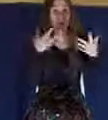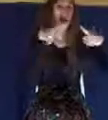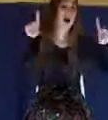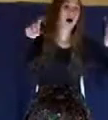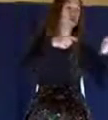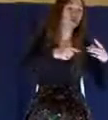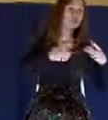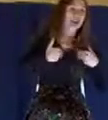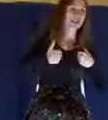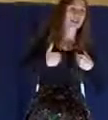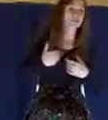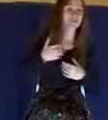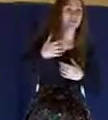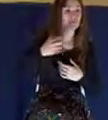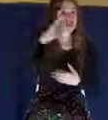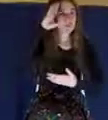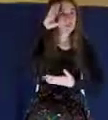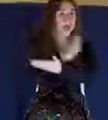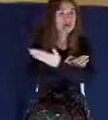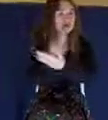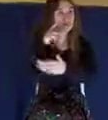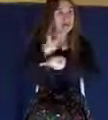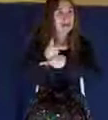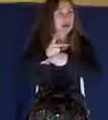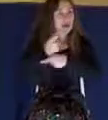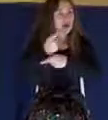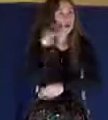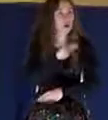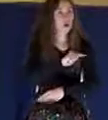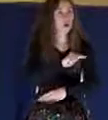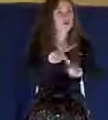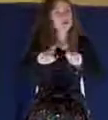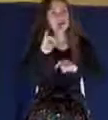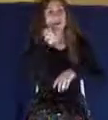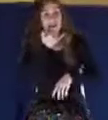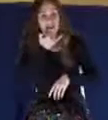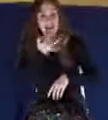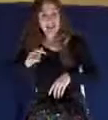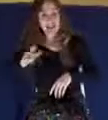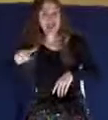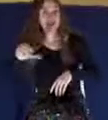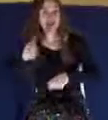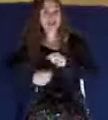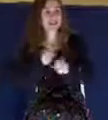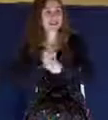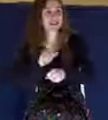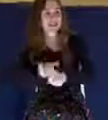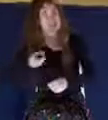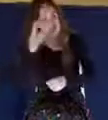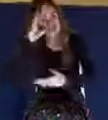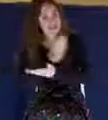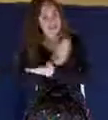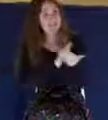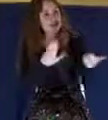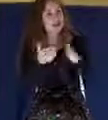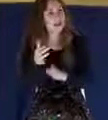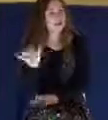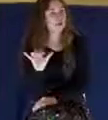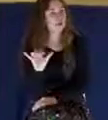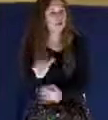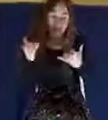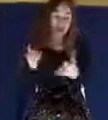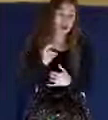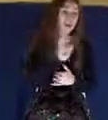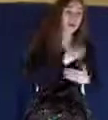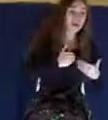And Mahlon and Chilion died also, both of them. And the woman was left of her two sons and her husband. So here she